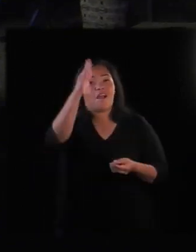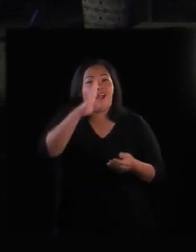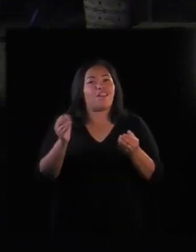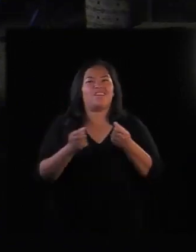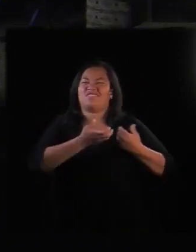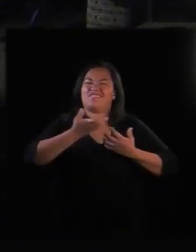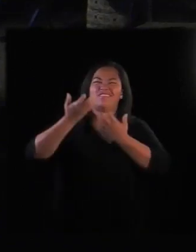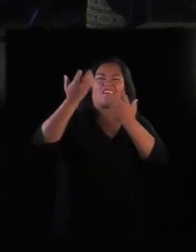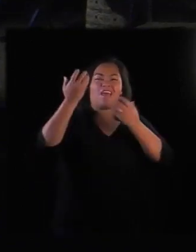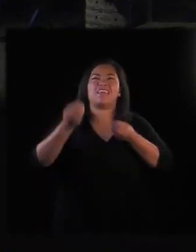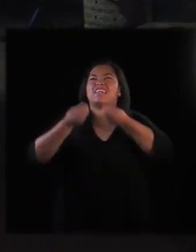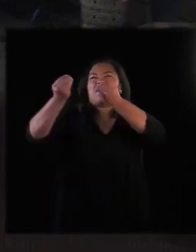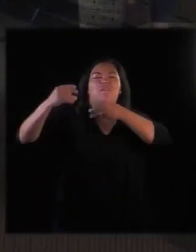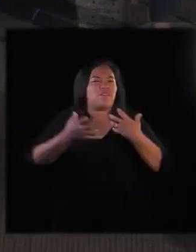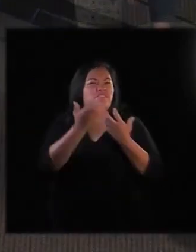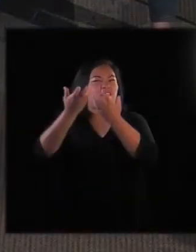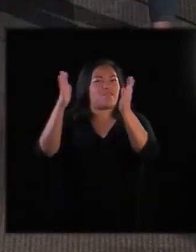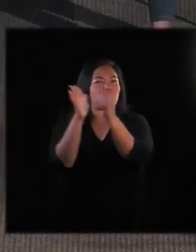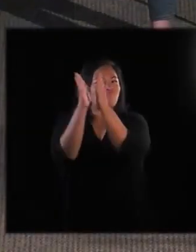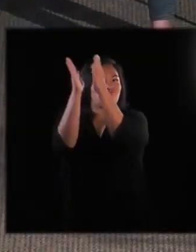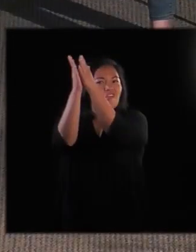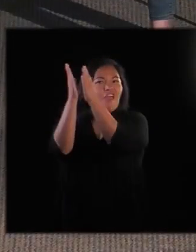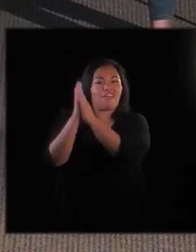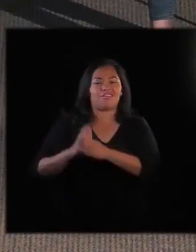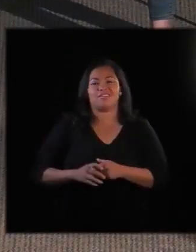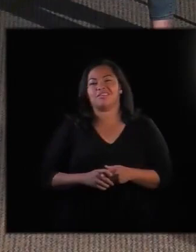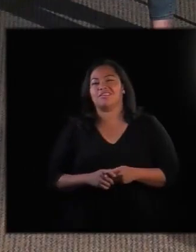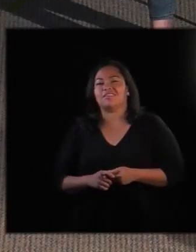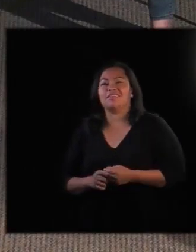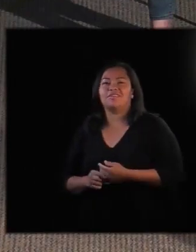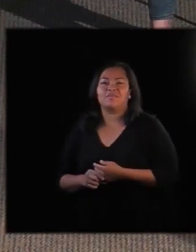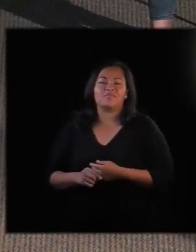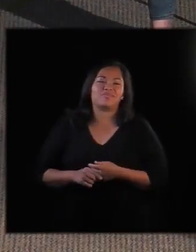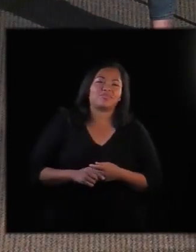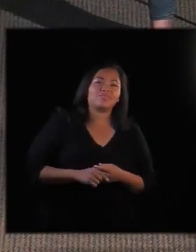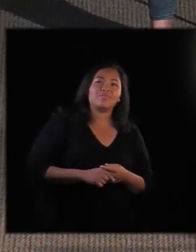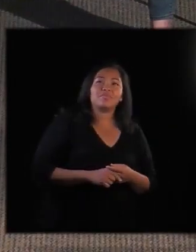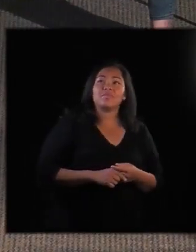Shout. Give God a shout of praise.